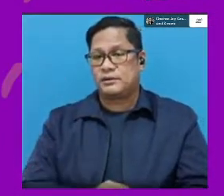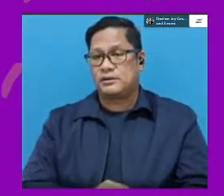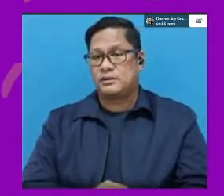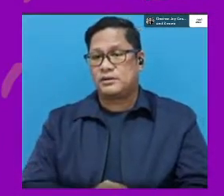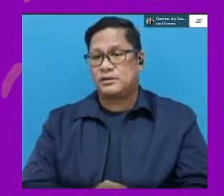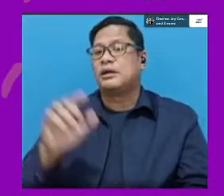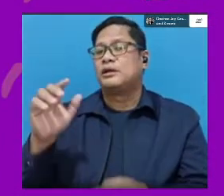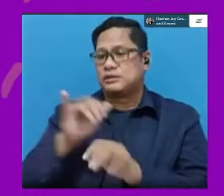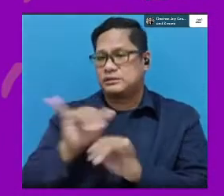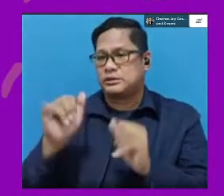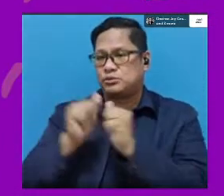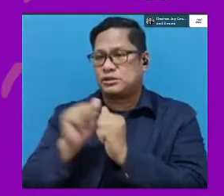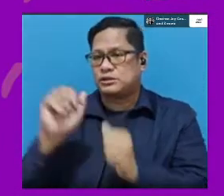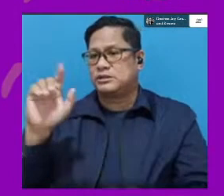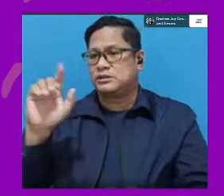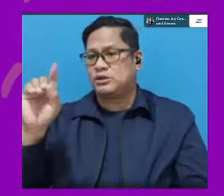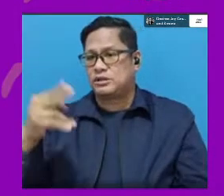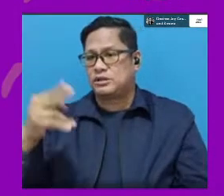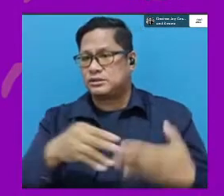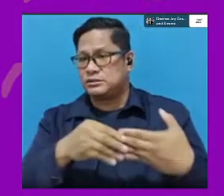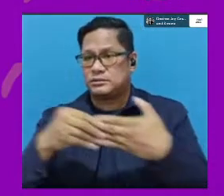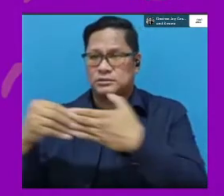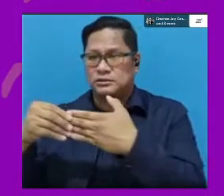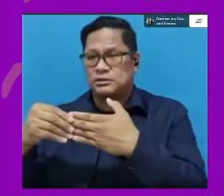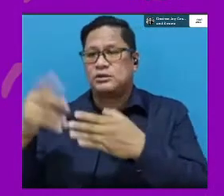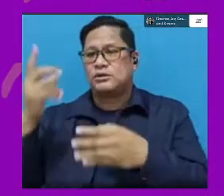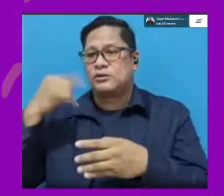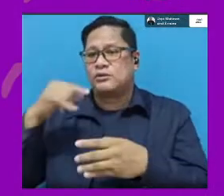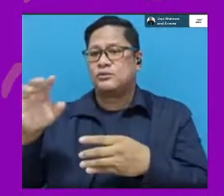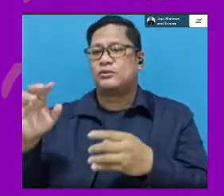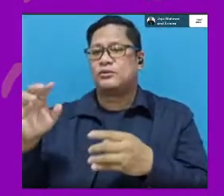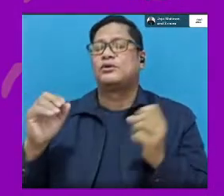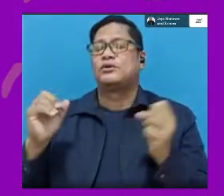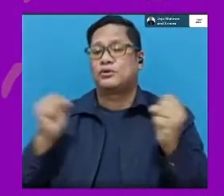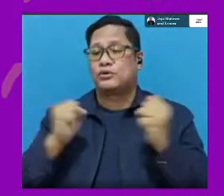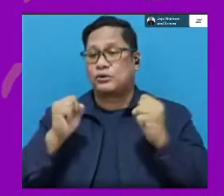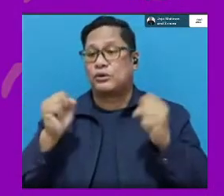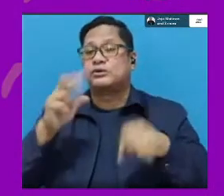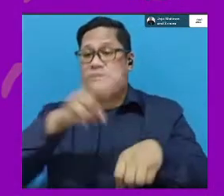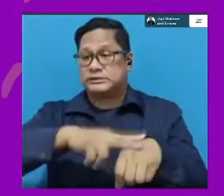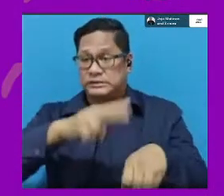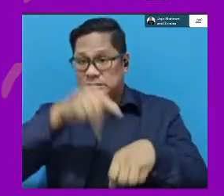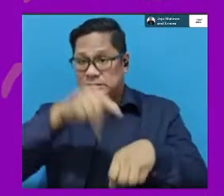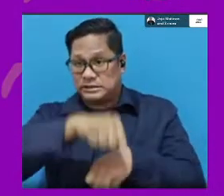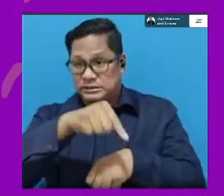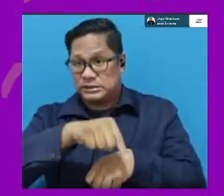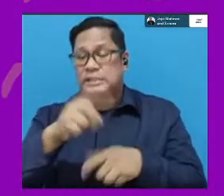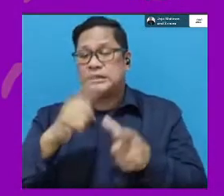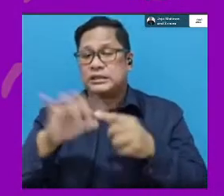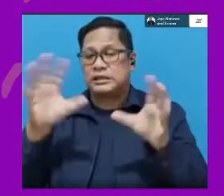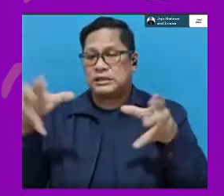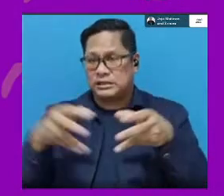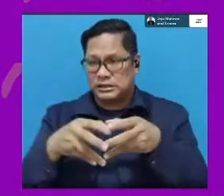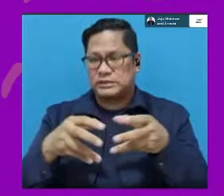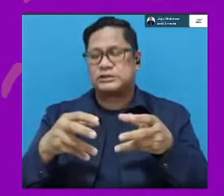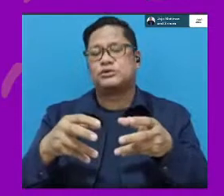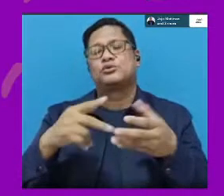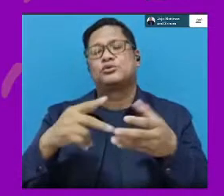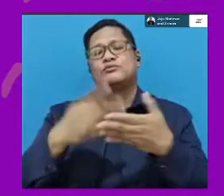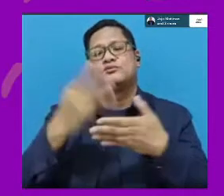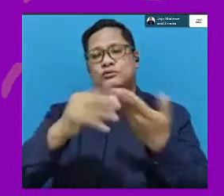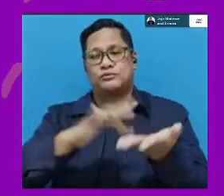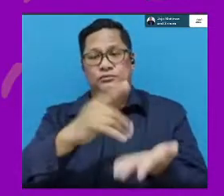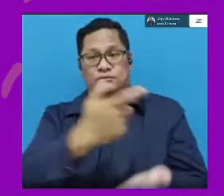DOH is the one leading task group on cold chain and logistics management and task group on immunization program.